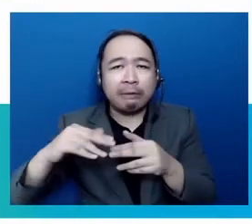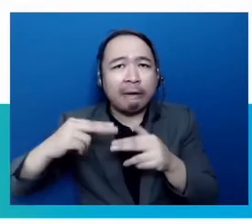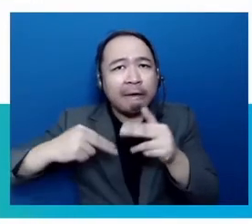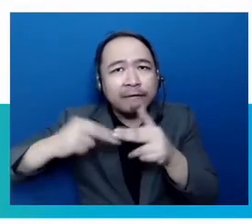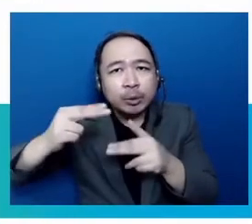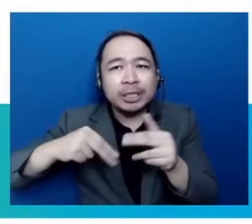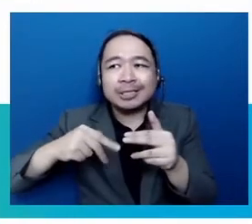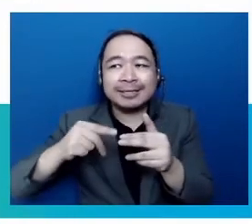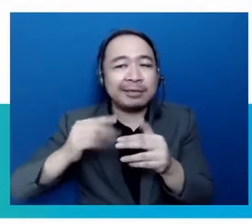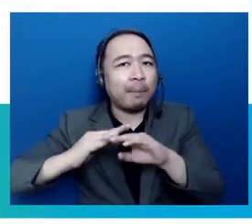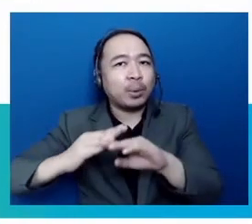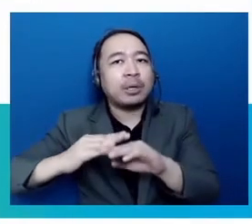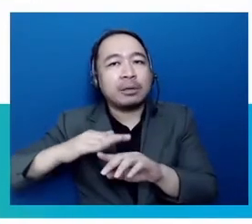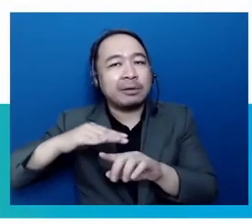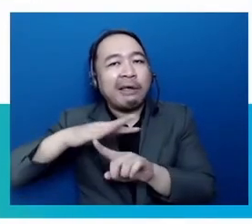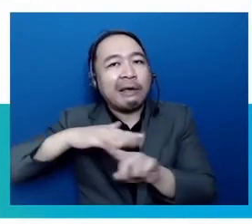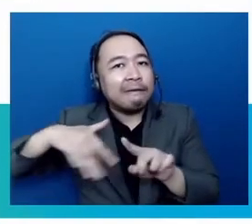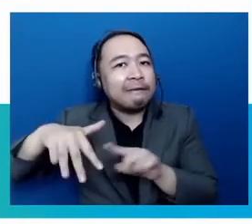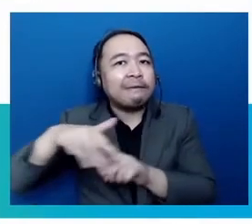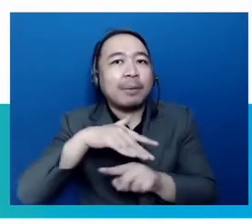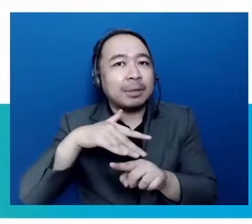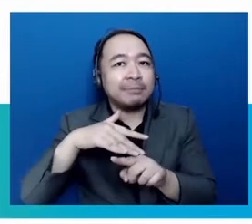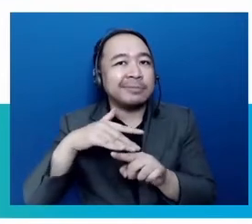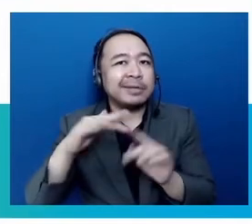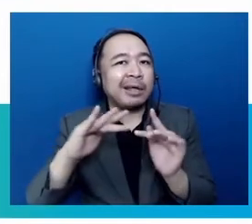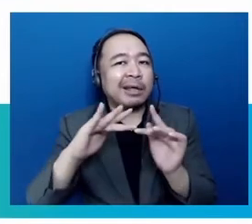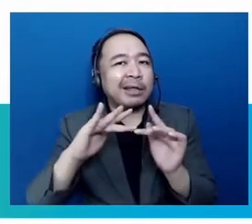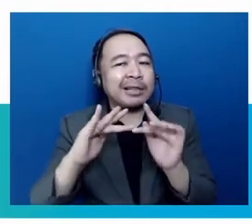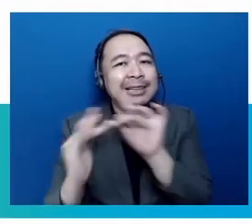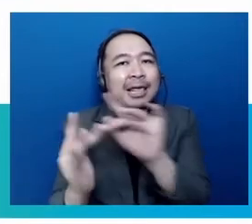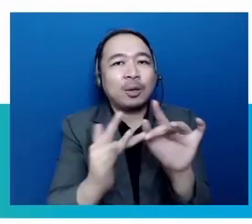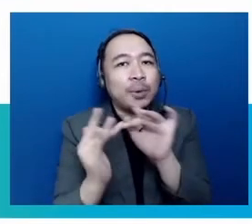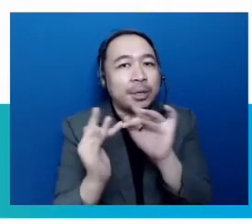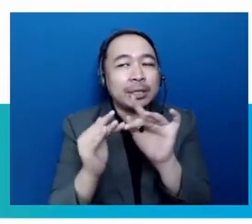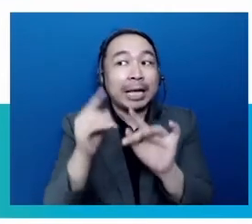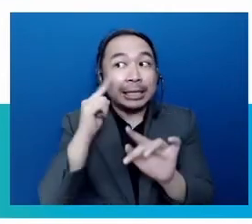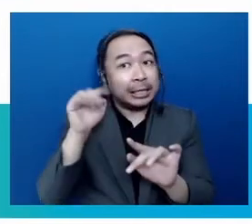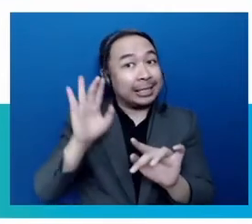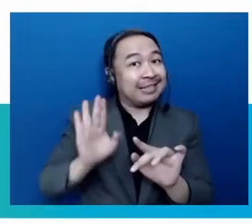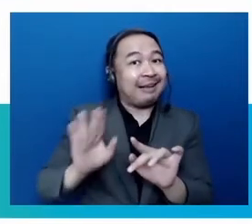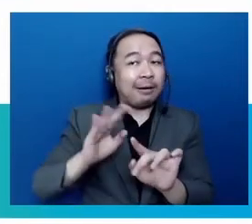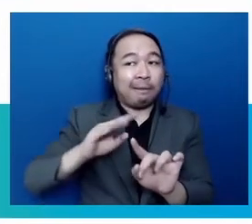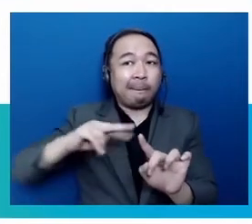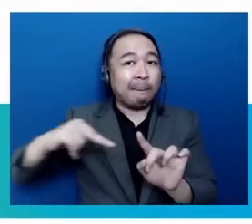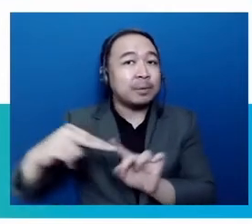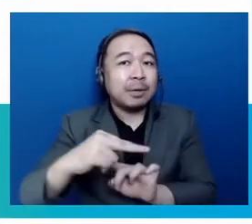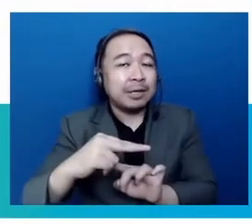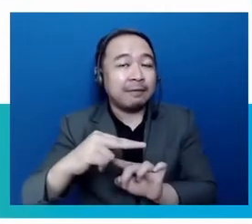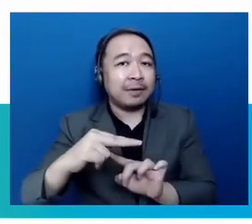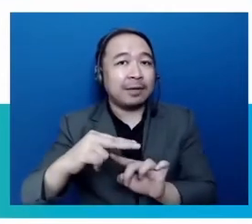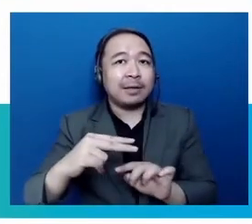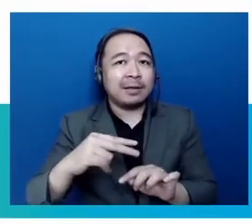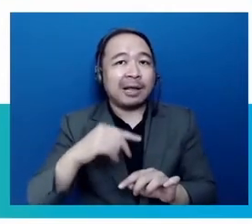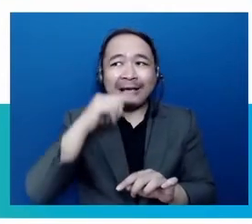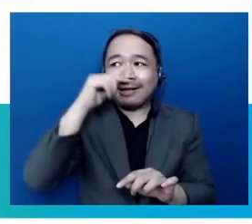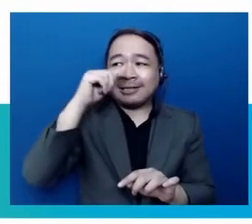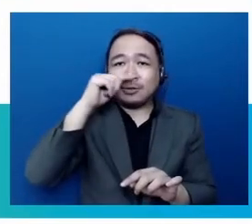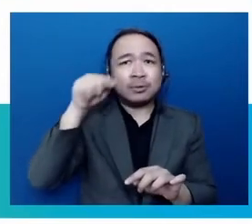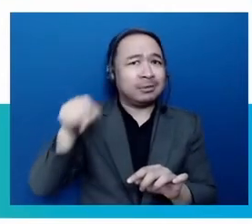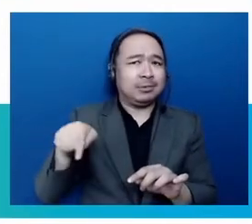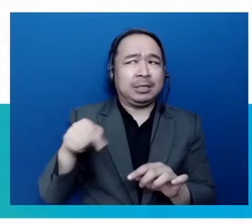network. So that kind of perspective and that kind of attitude, where we tried our best to turn